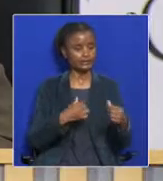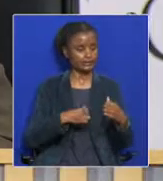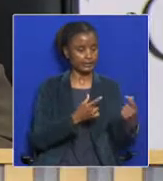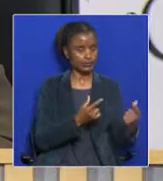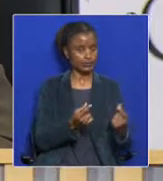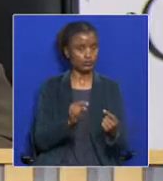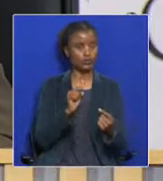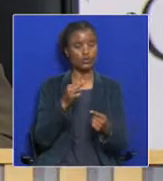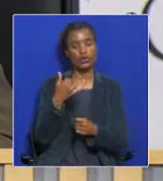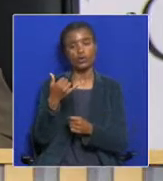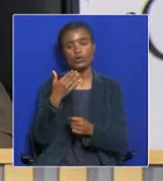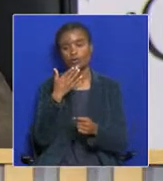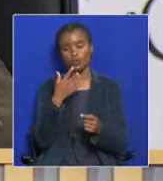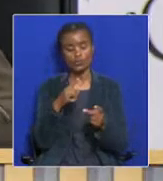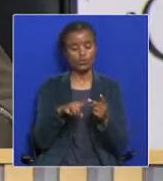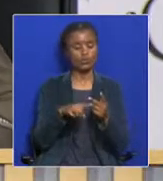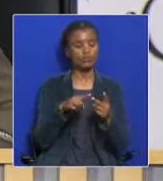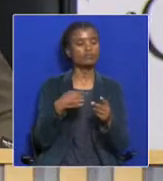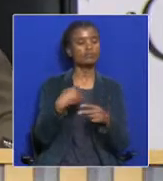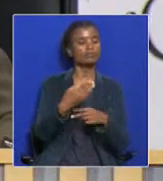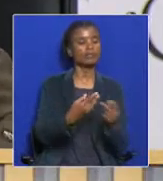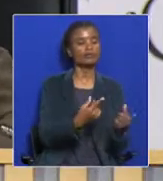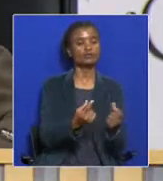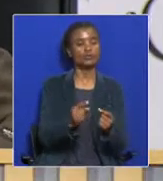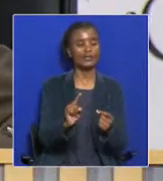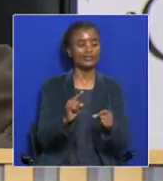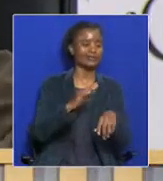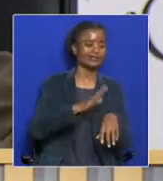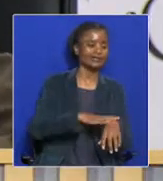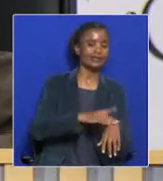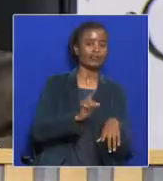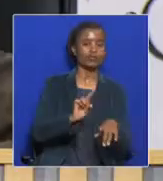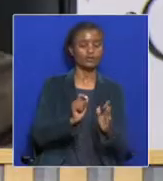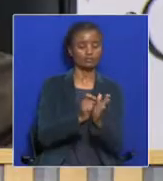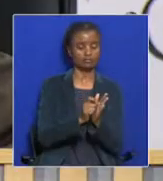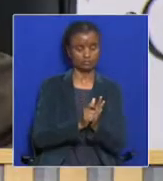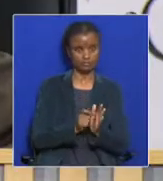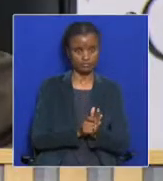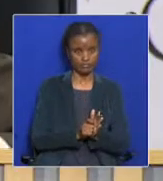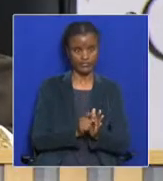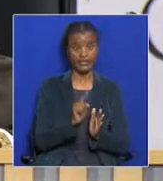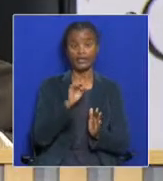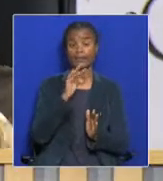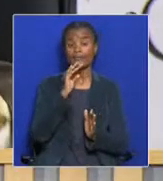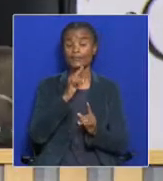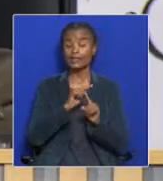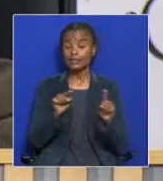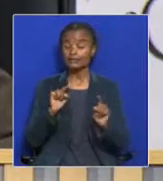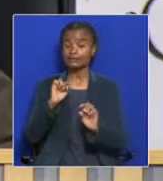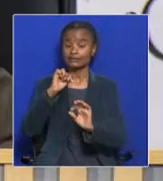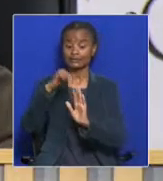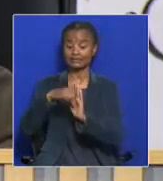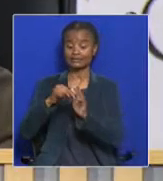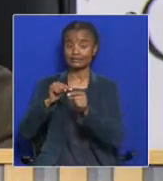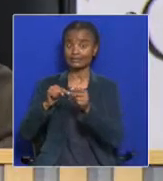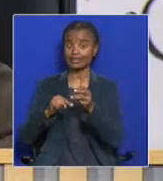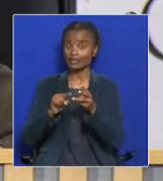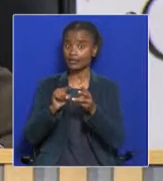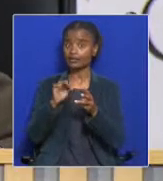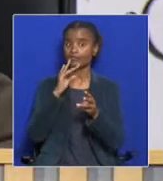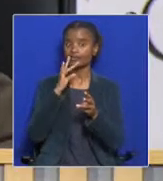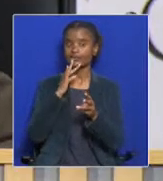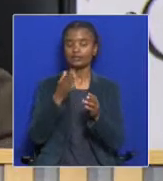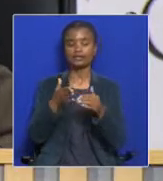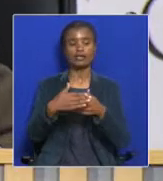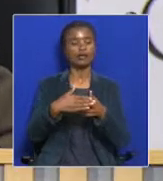and things like that. Generally, a statement would encompass that type of detail as to further locking of a container and